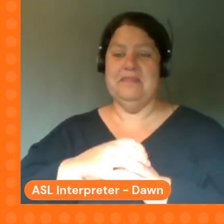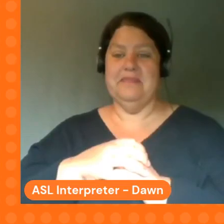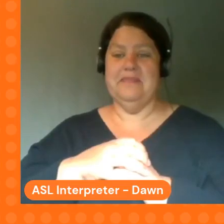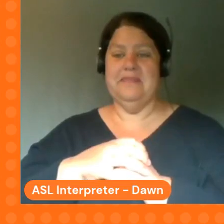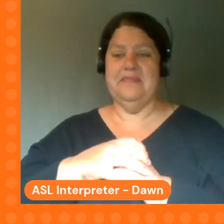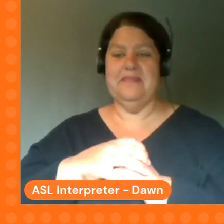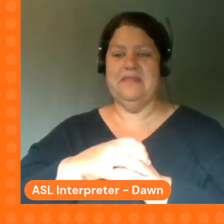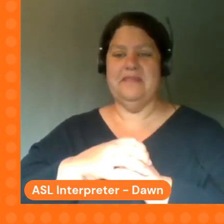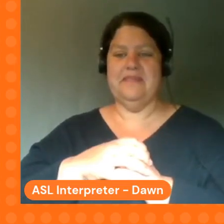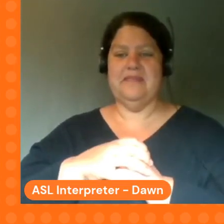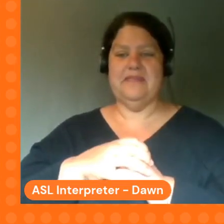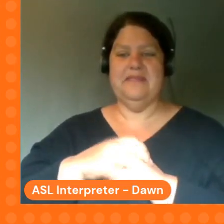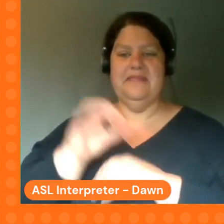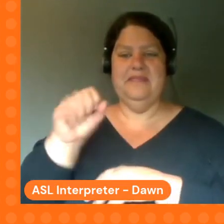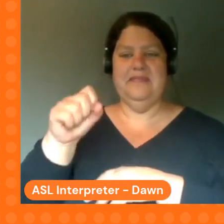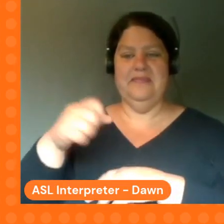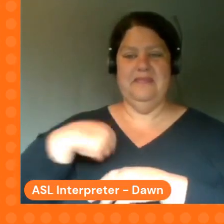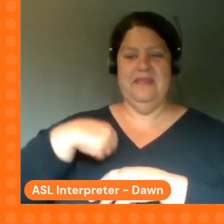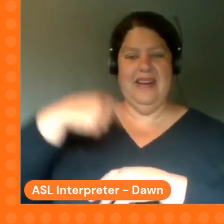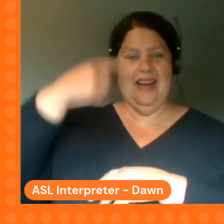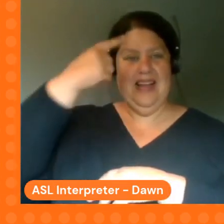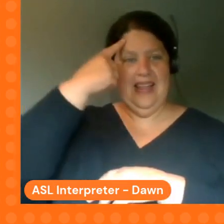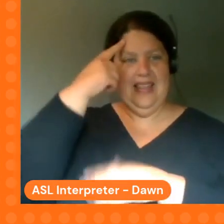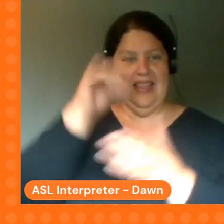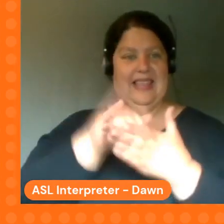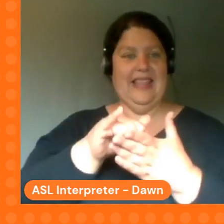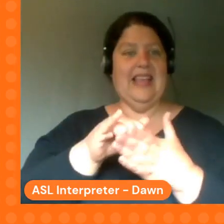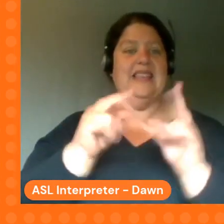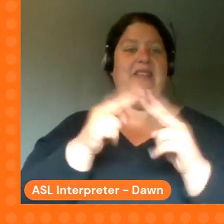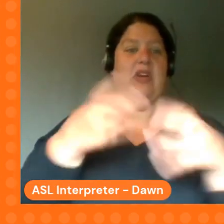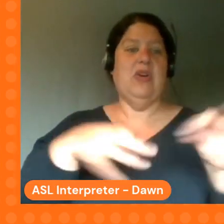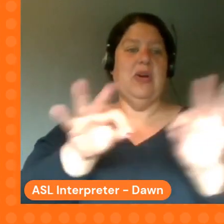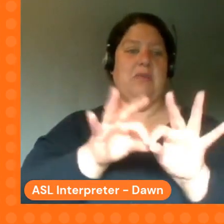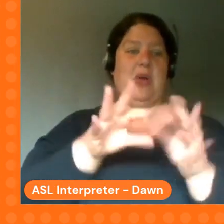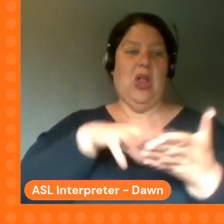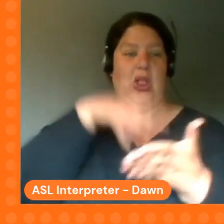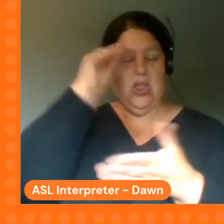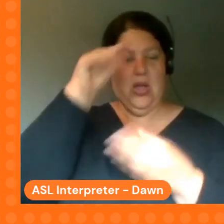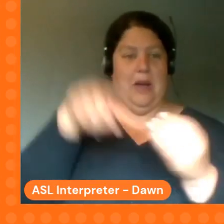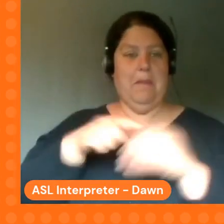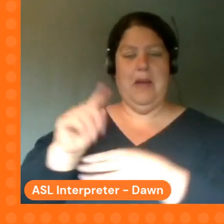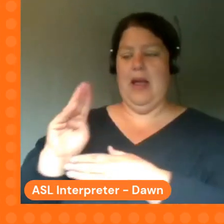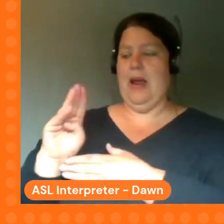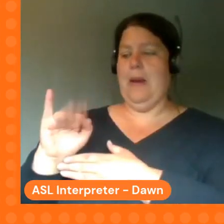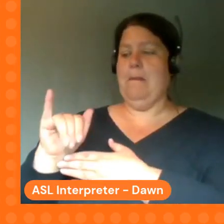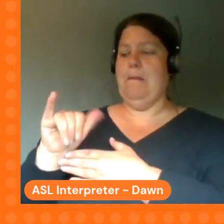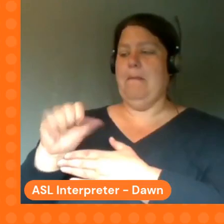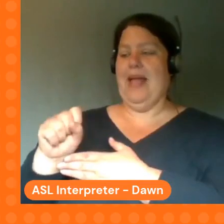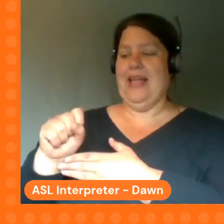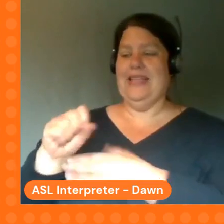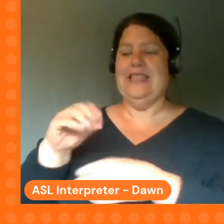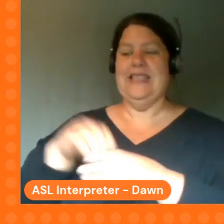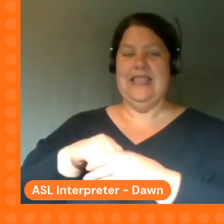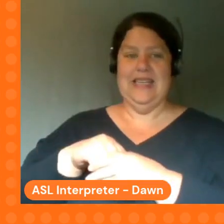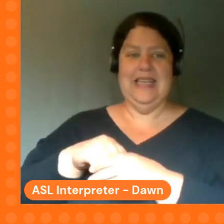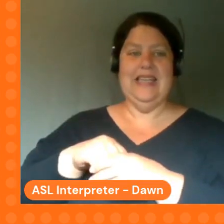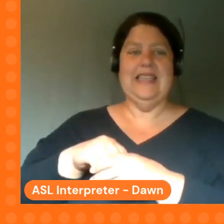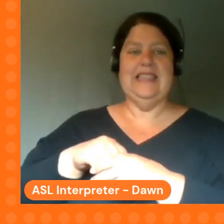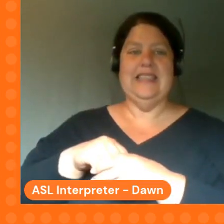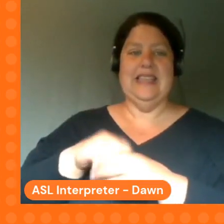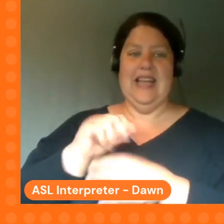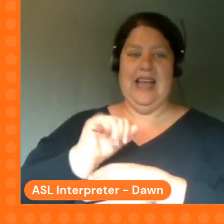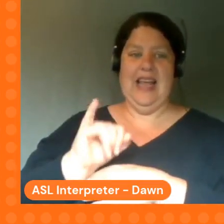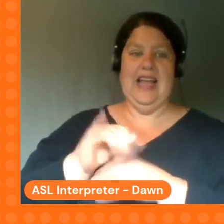Yeah, I think that is really, really important to learn about bias in generative AI. So in fact, in